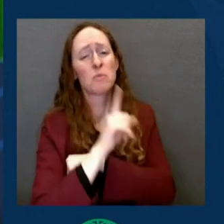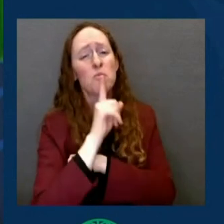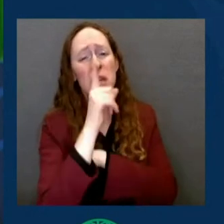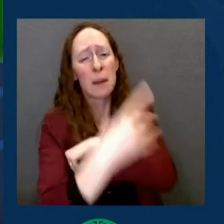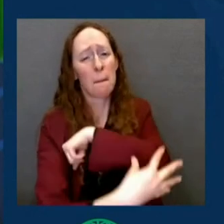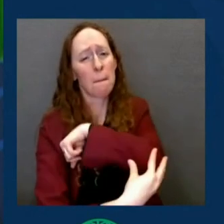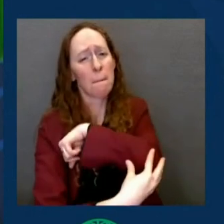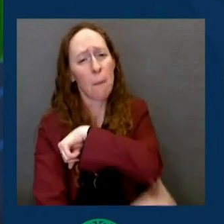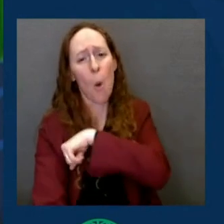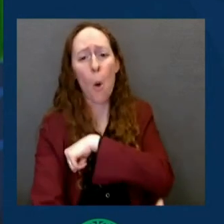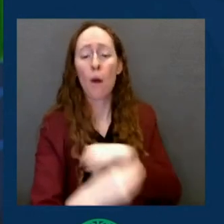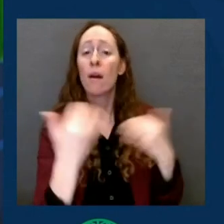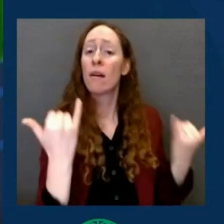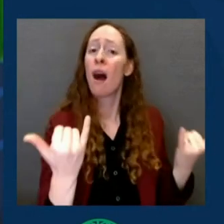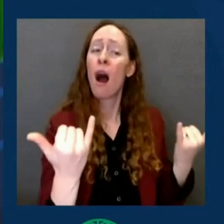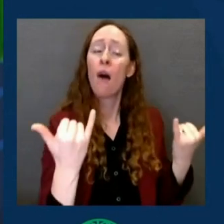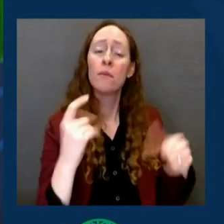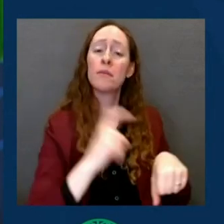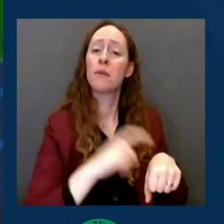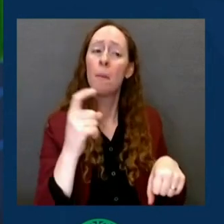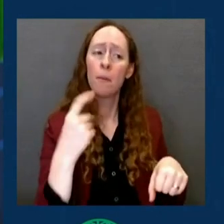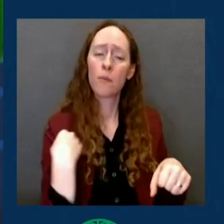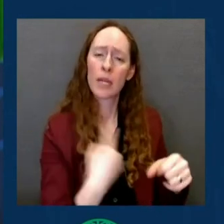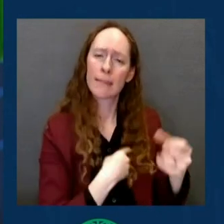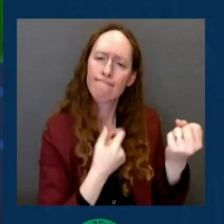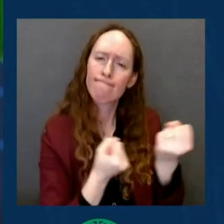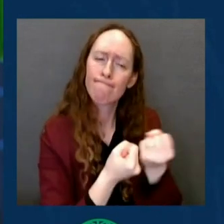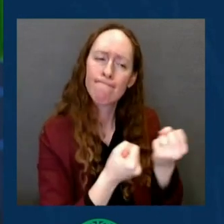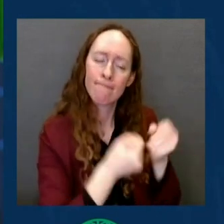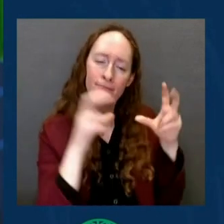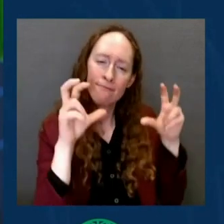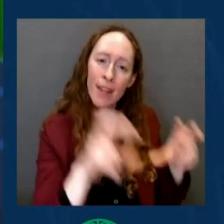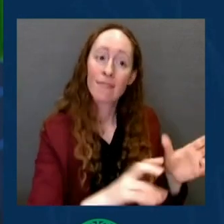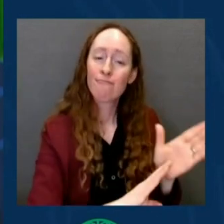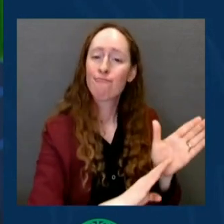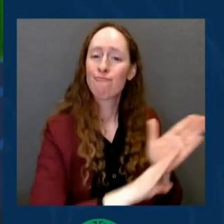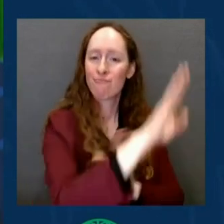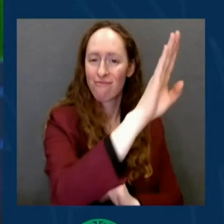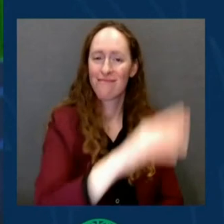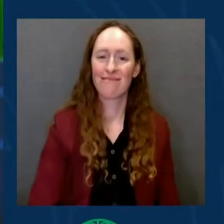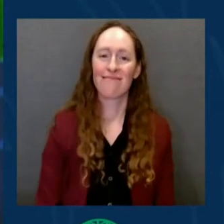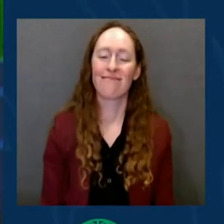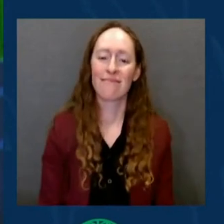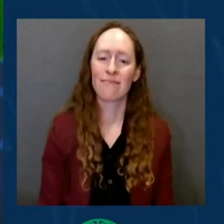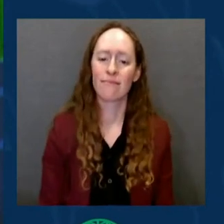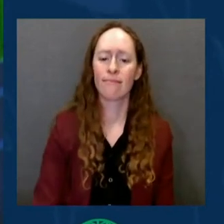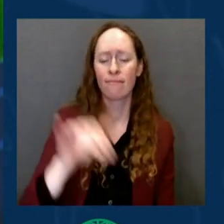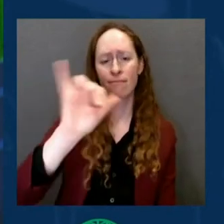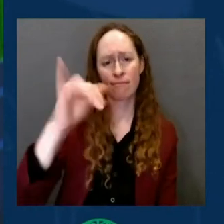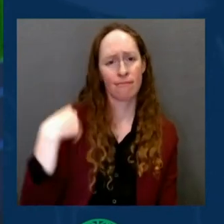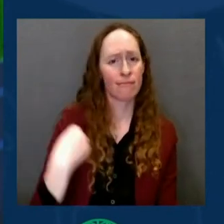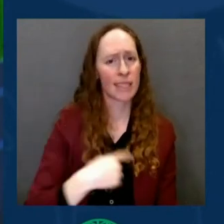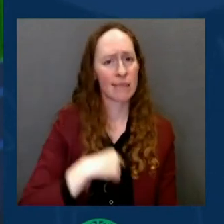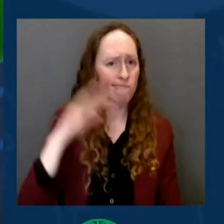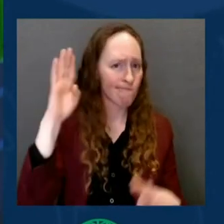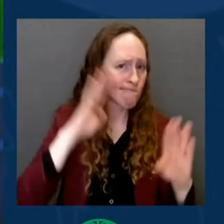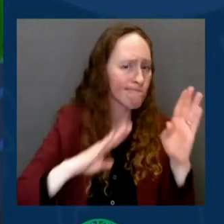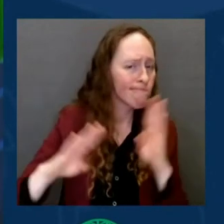also tell you that we are concerned, Mr. President, by the American bill